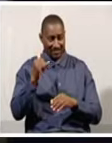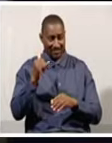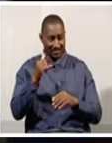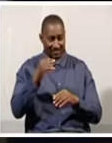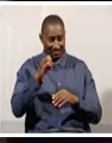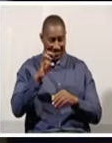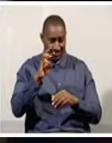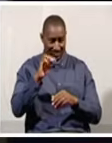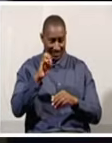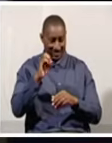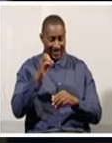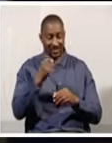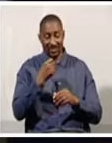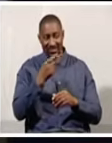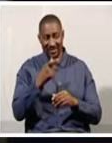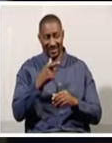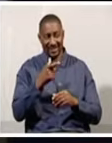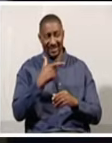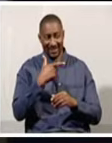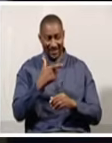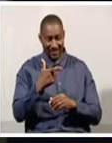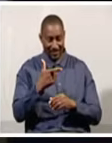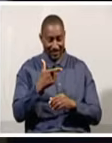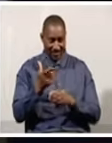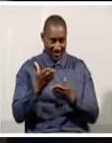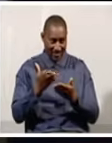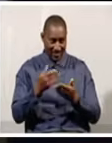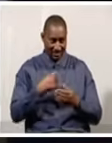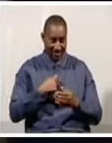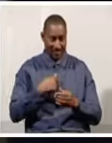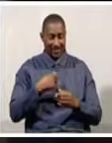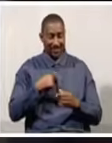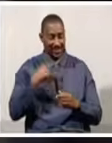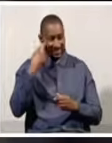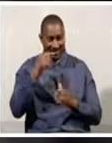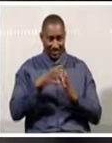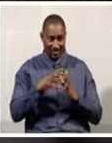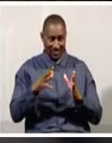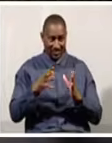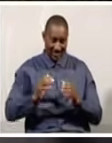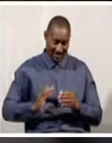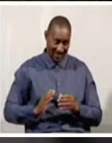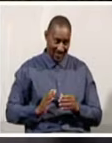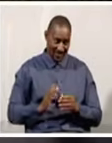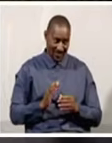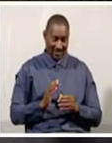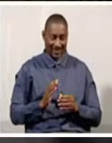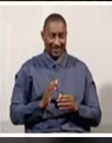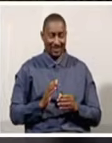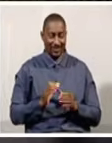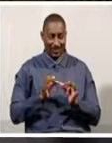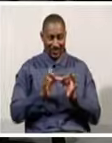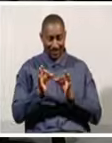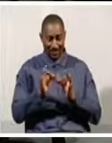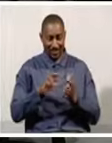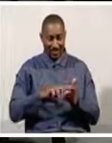the invitation, you know. Because for me it was really huge and I really wanted to express to him what that meant for me. And I also